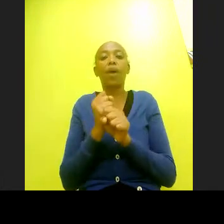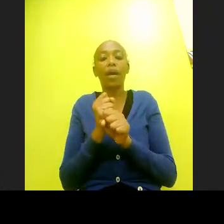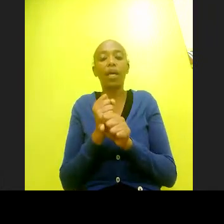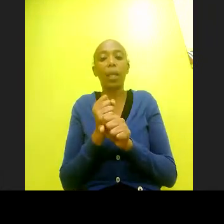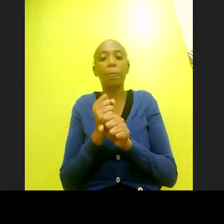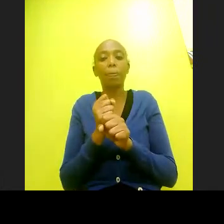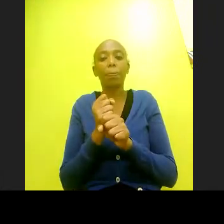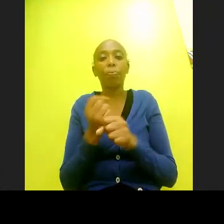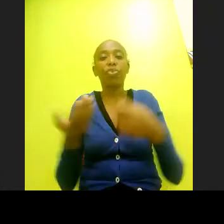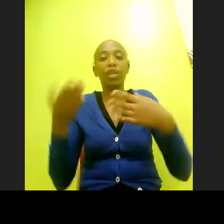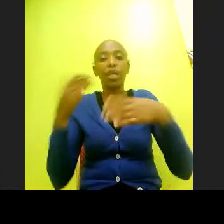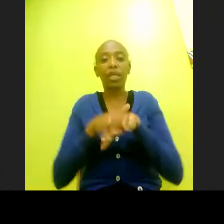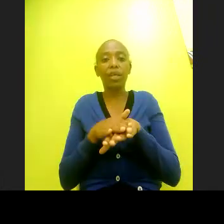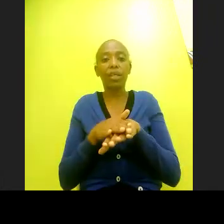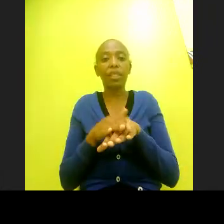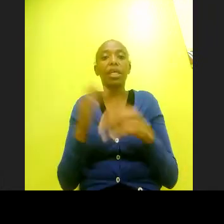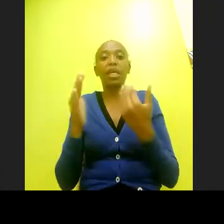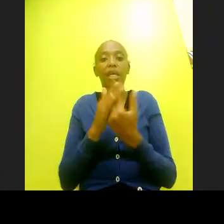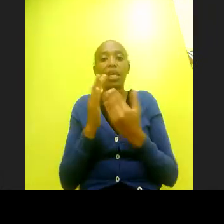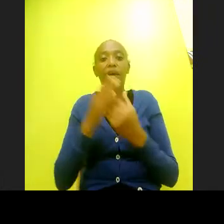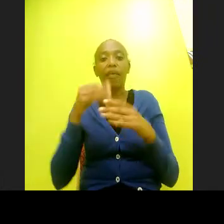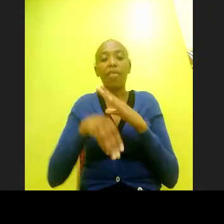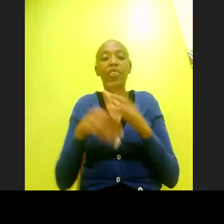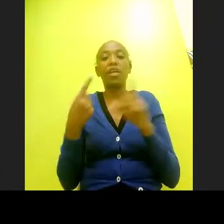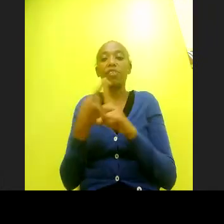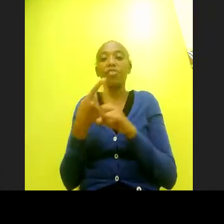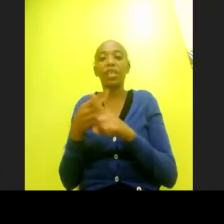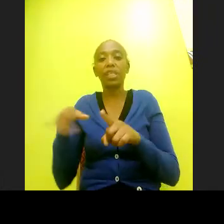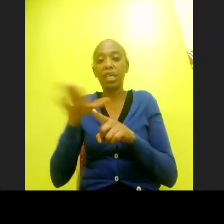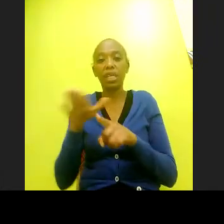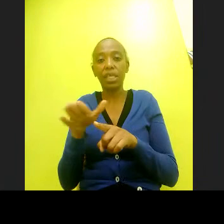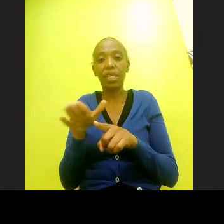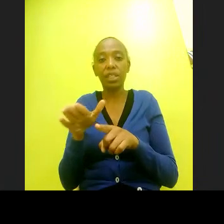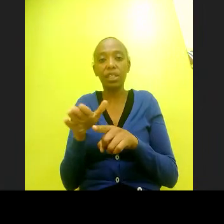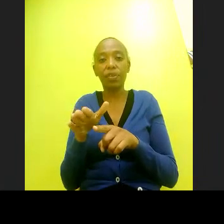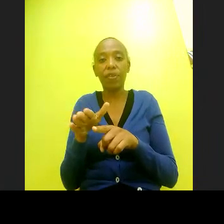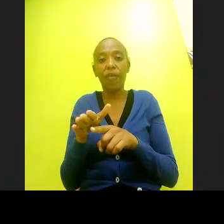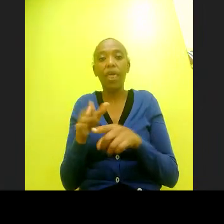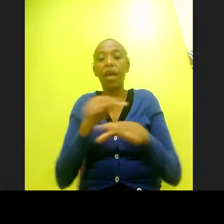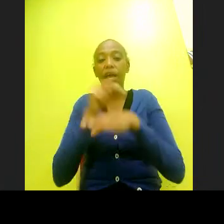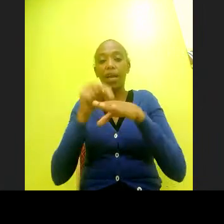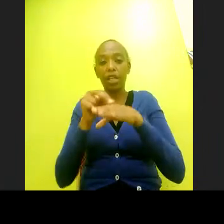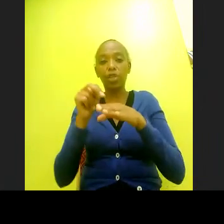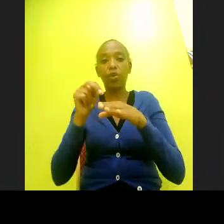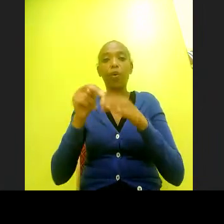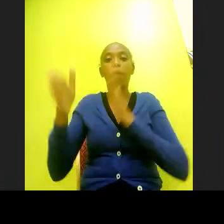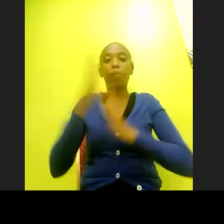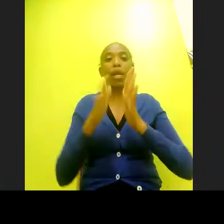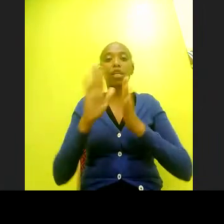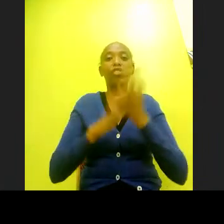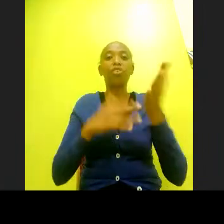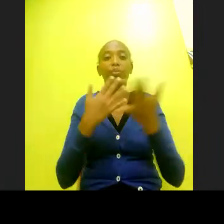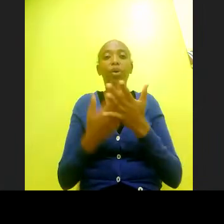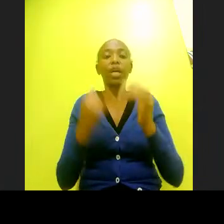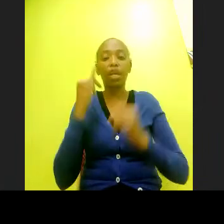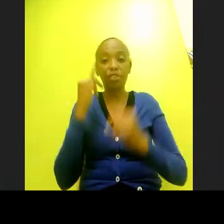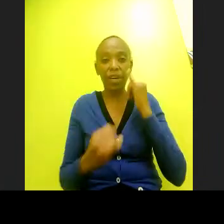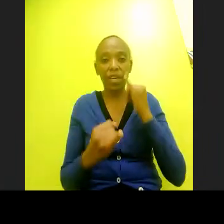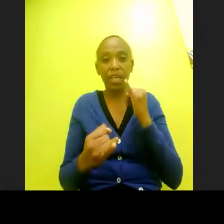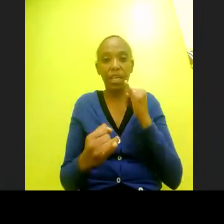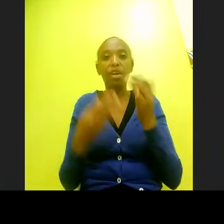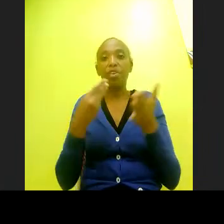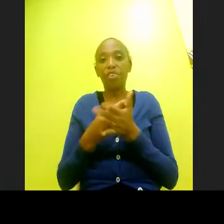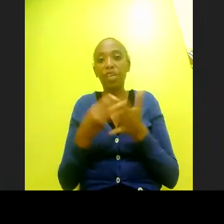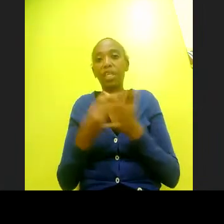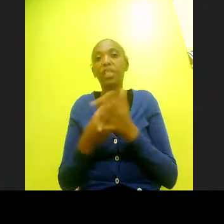integrate care and the domestic work in the different infrastructure and national planning frameworks. And finally, financing. As an